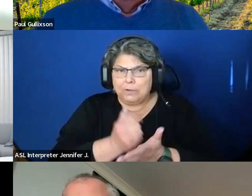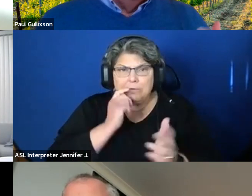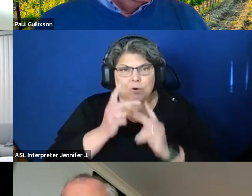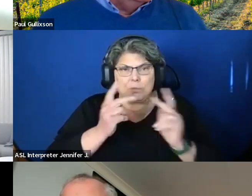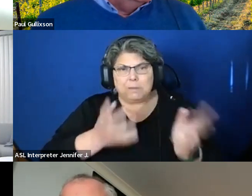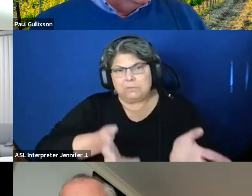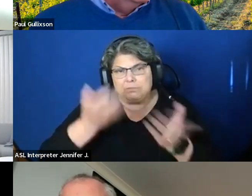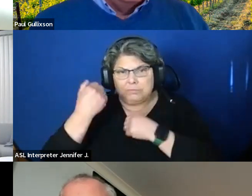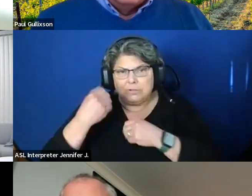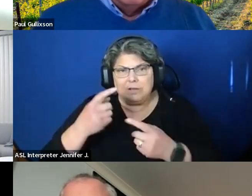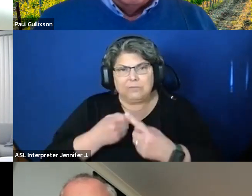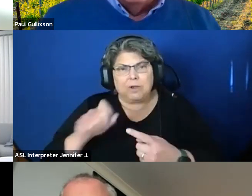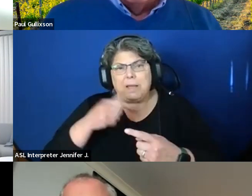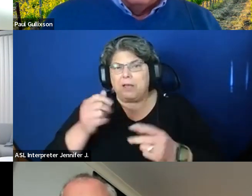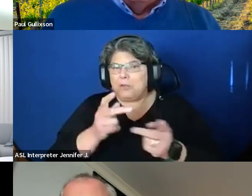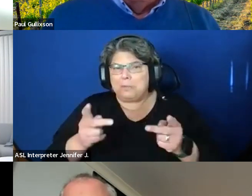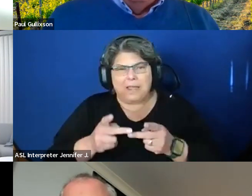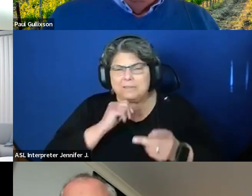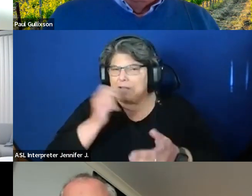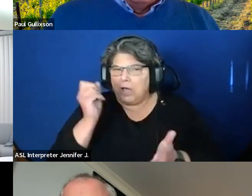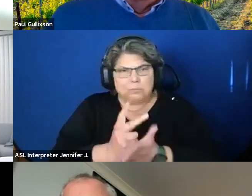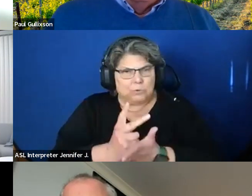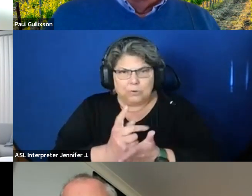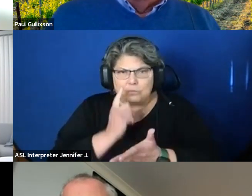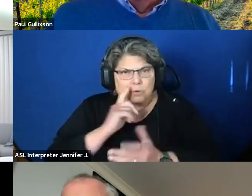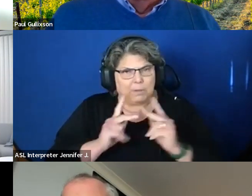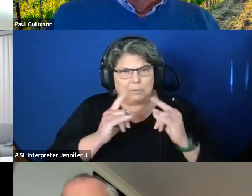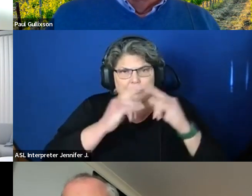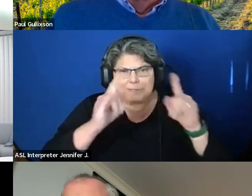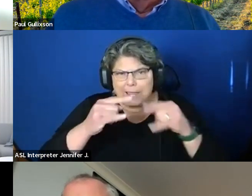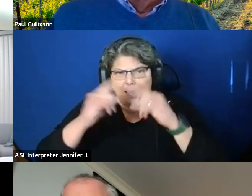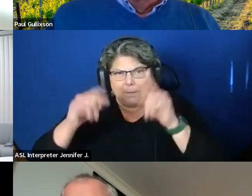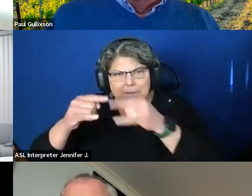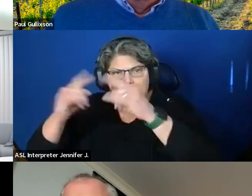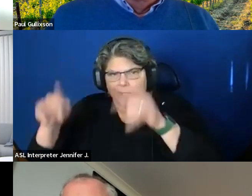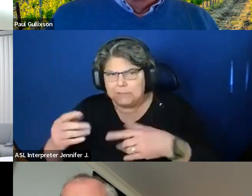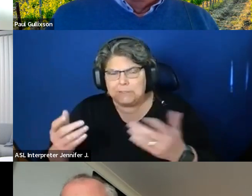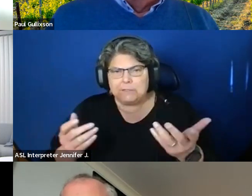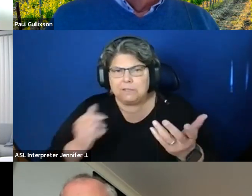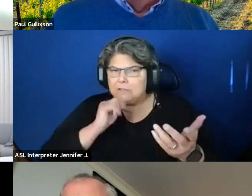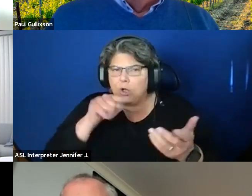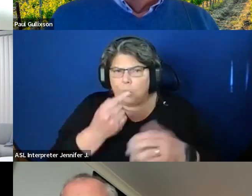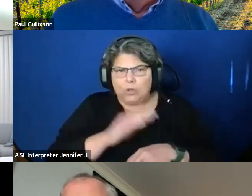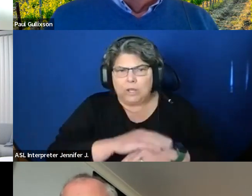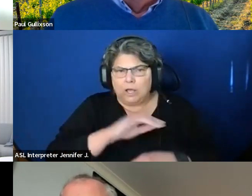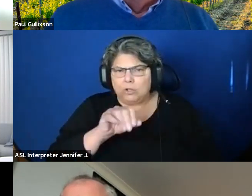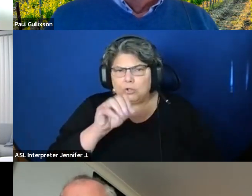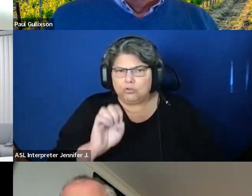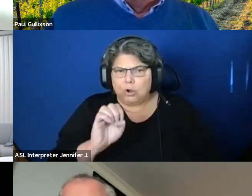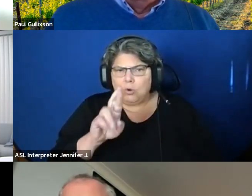other non-sanctioned homeless encampments around the county, not just Joe Rodota Trail. Any thoughts on that?